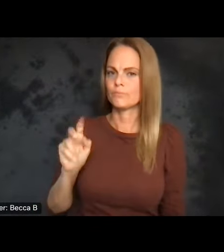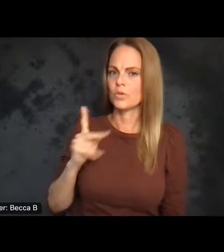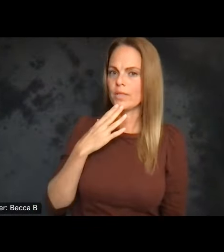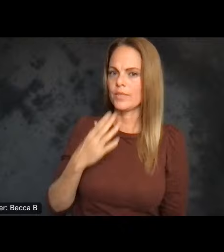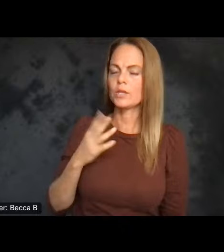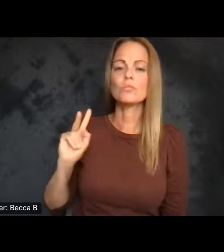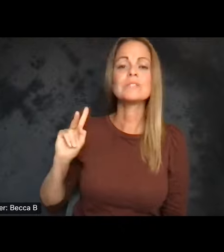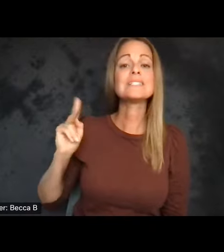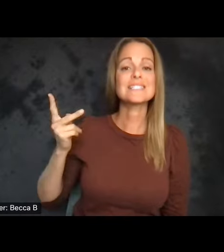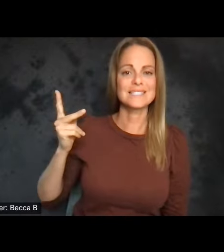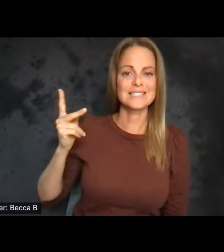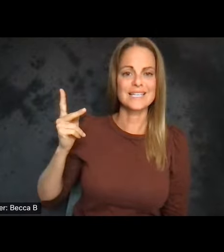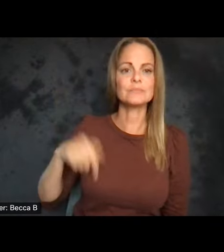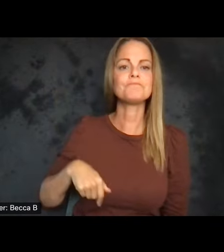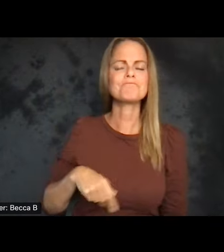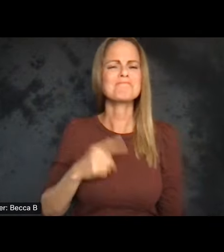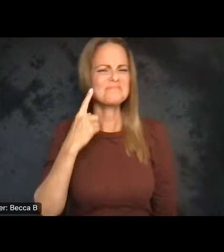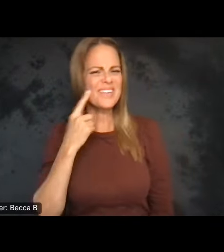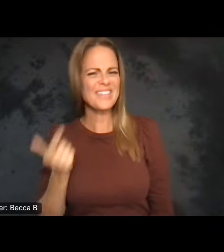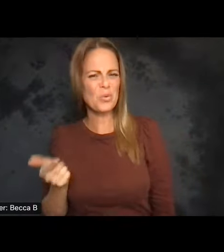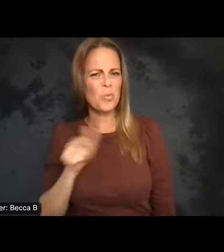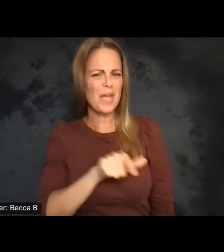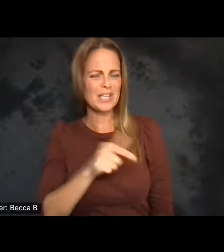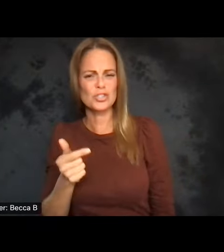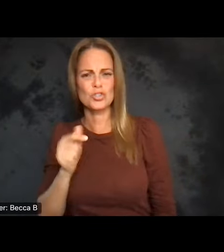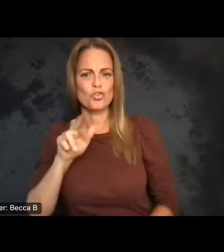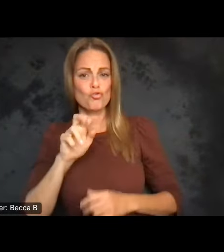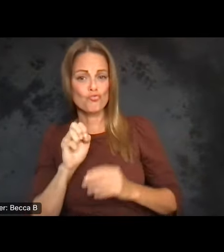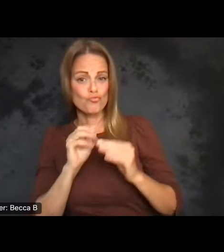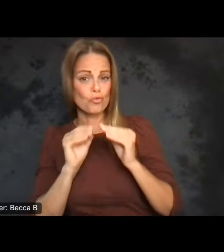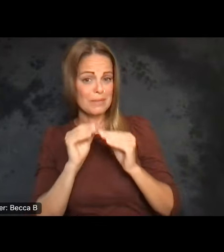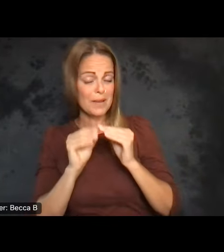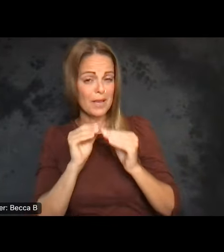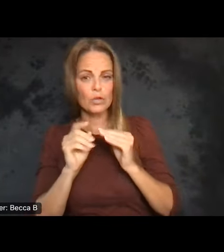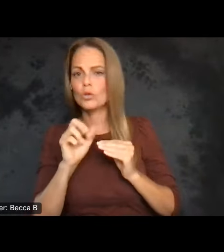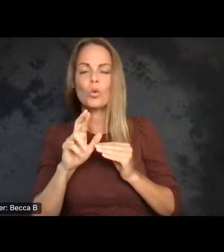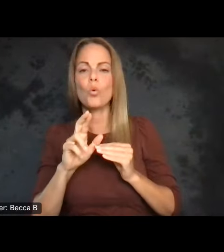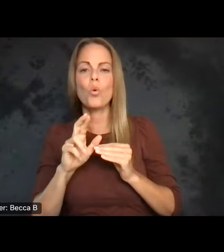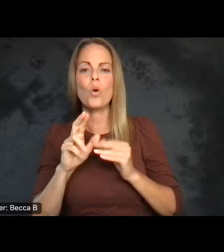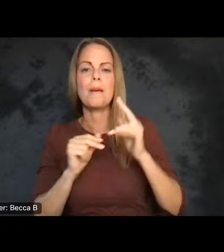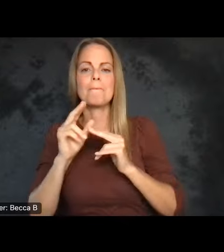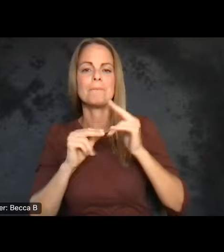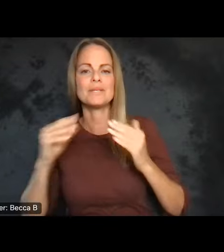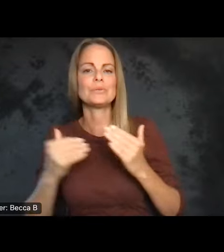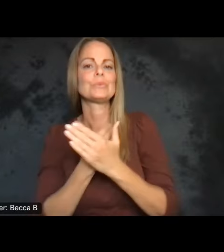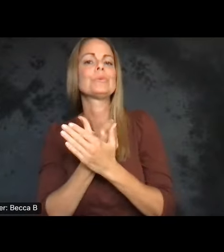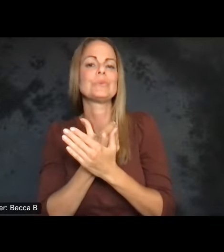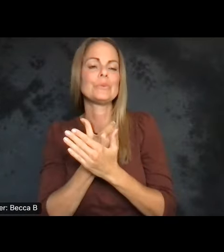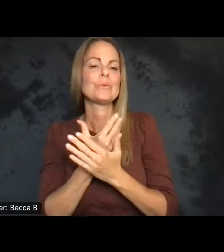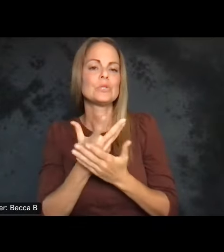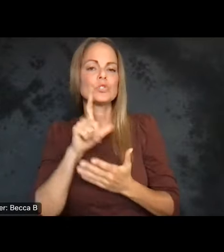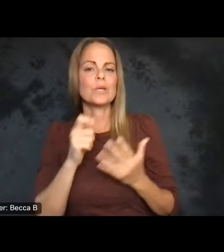it. I think we're back and forth on do we remodel, do we rebuild, and we need a little more information on that at this point.